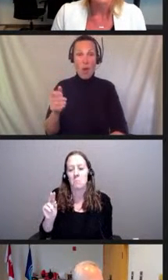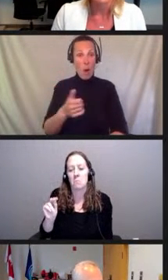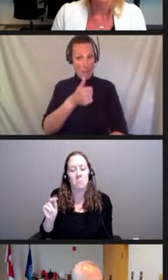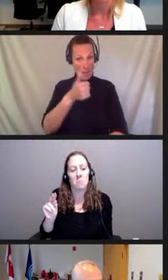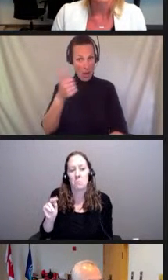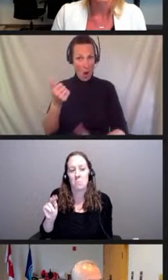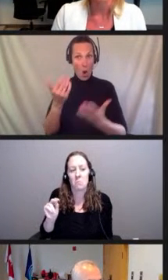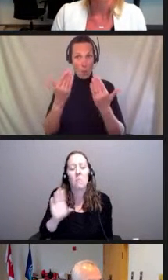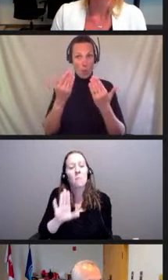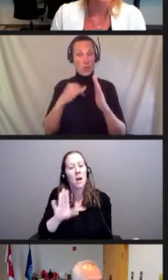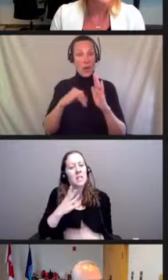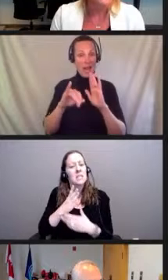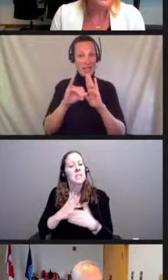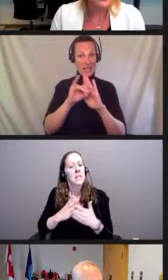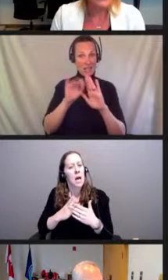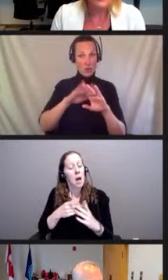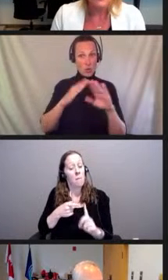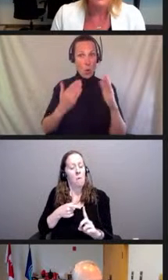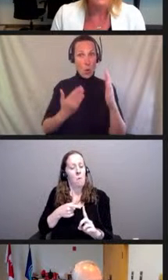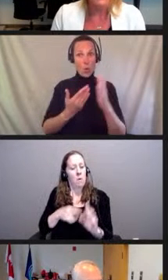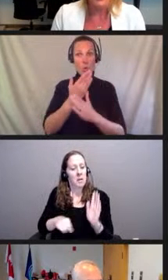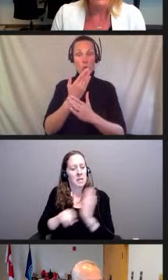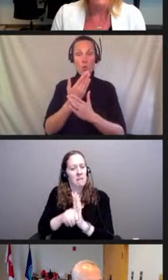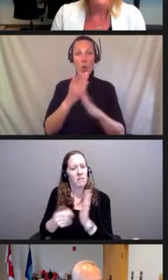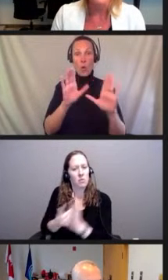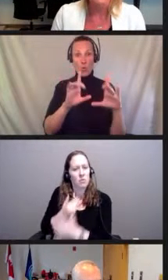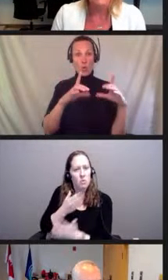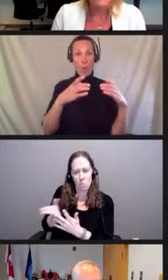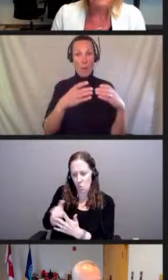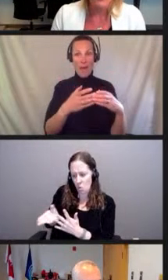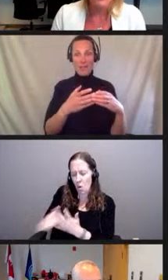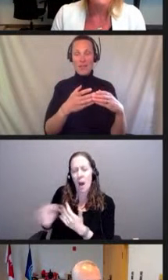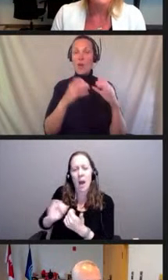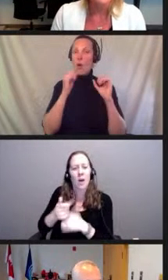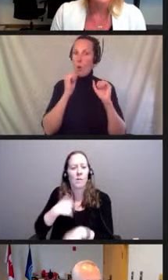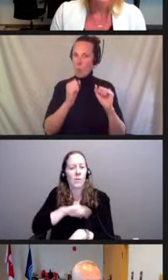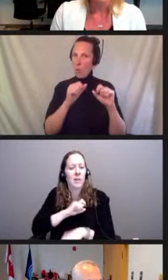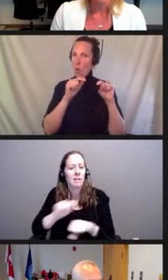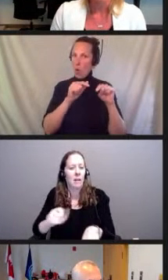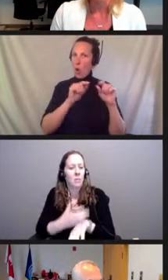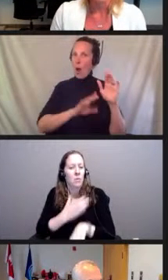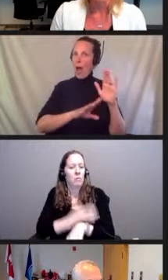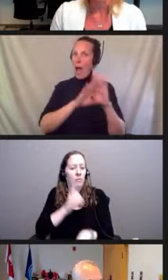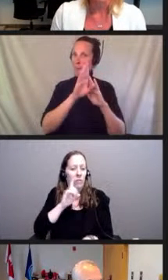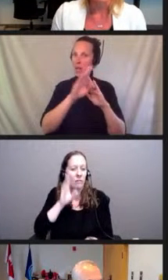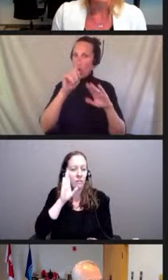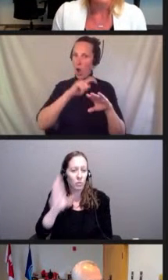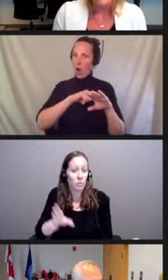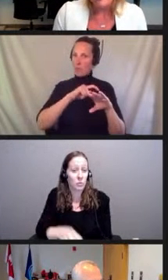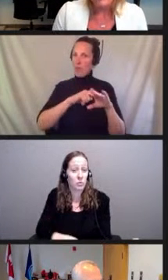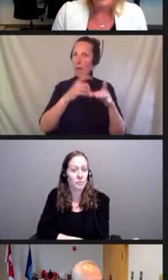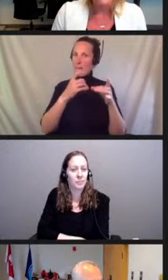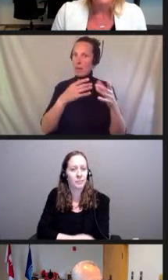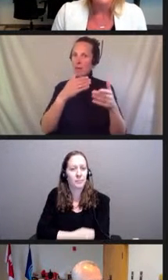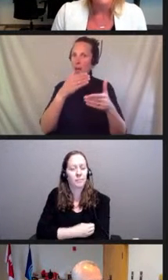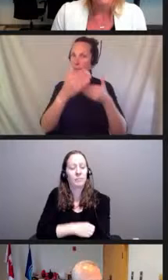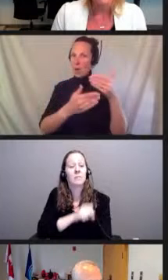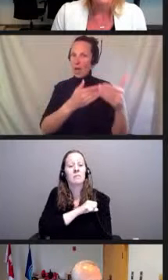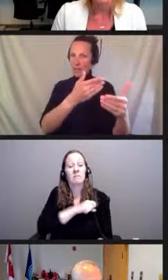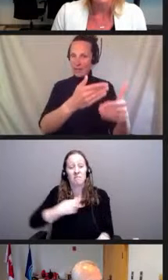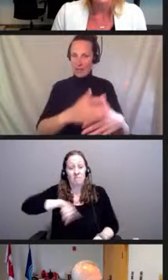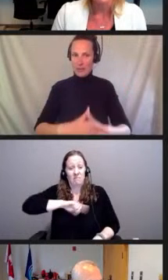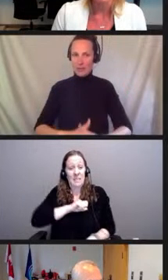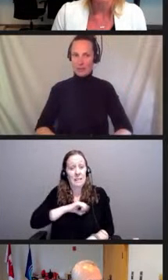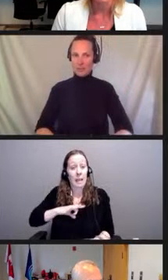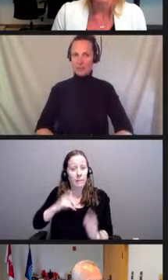new areas where there is opportunity for us to improve upon as we move forward. And as staff, we'd acknowledged in